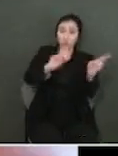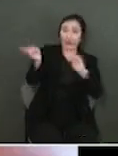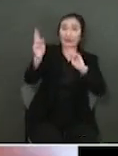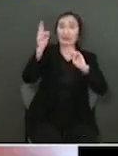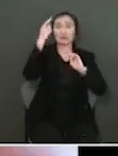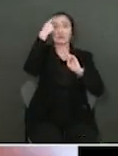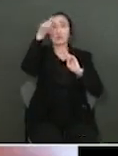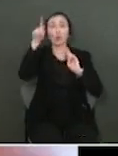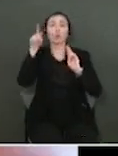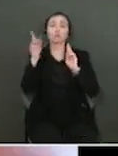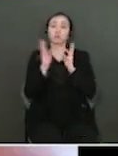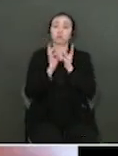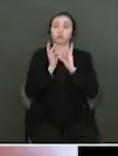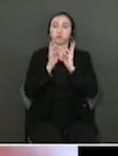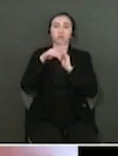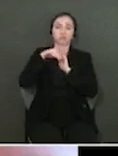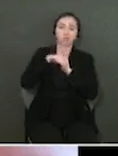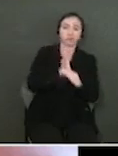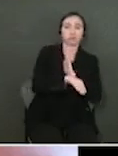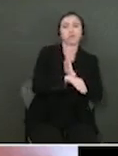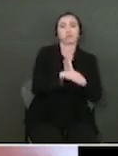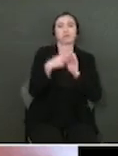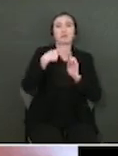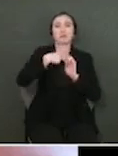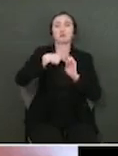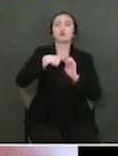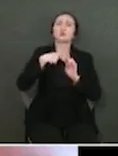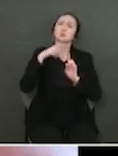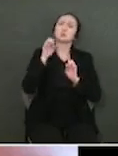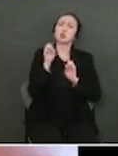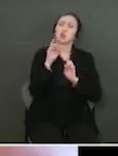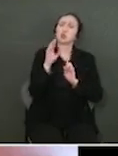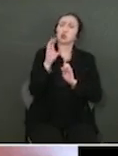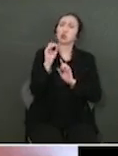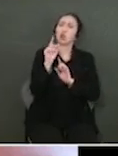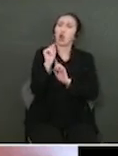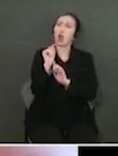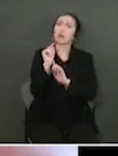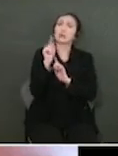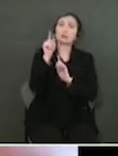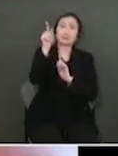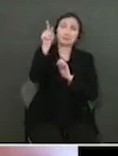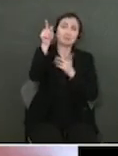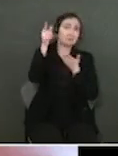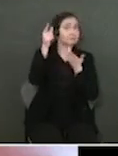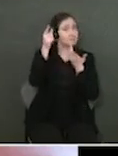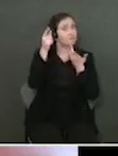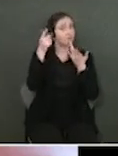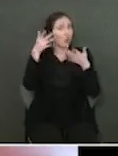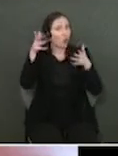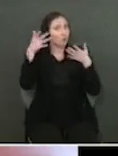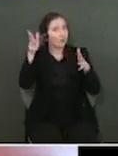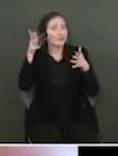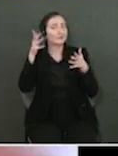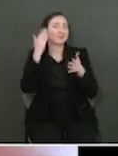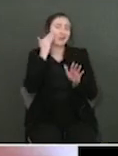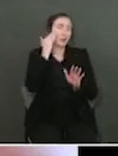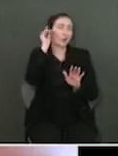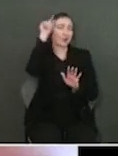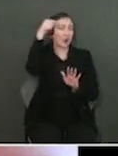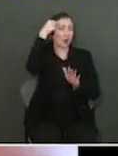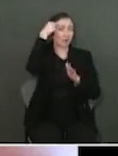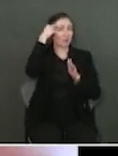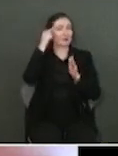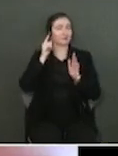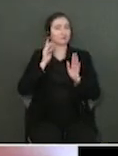I think ERCOT's had some press events, and I know the governor spoke today